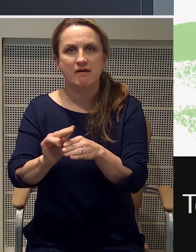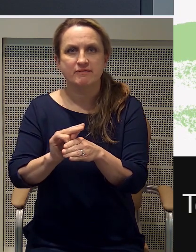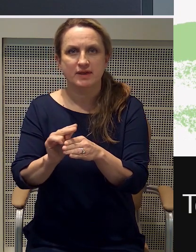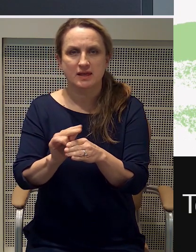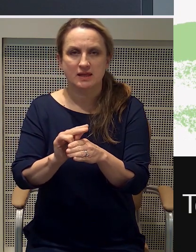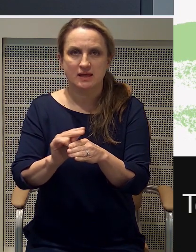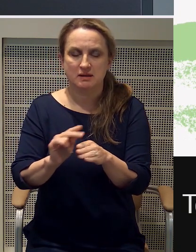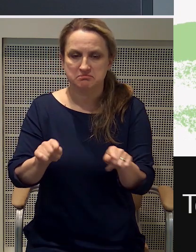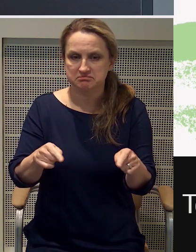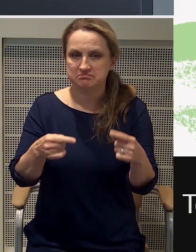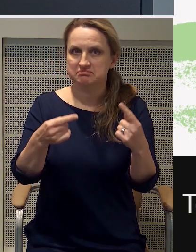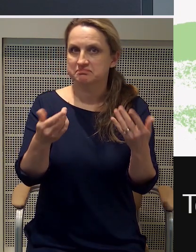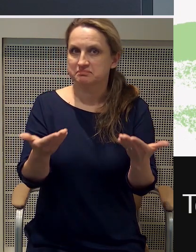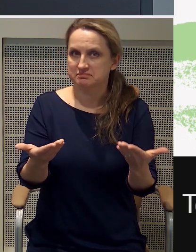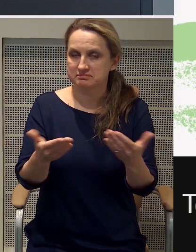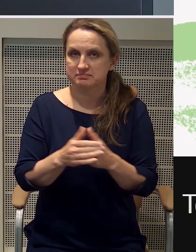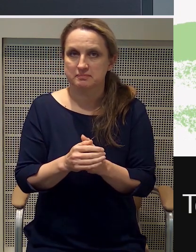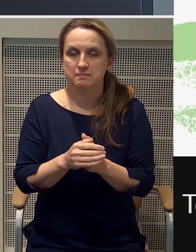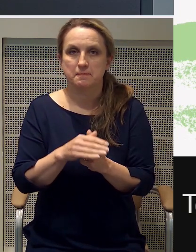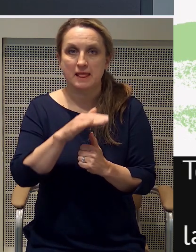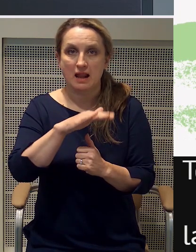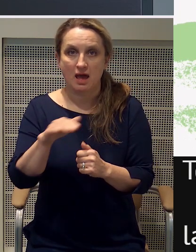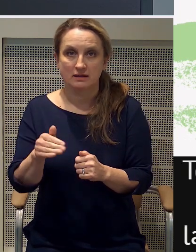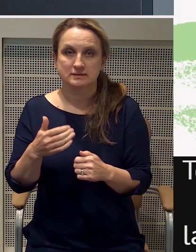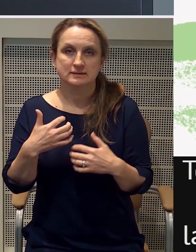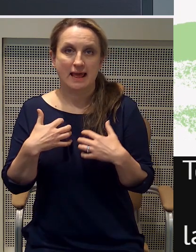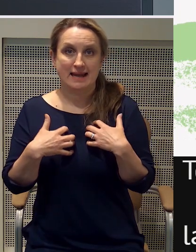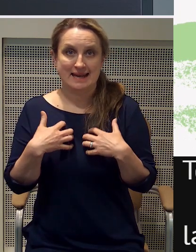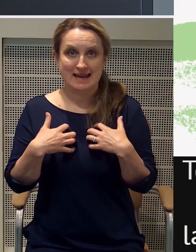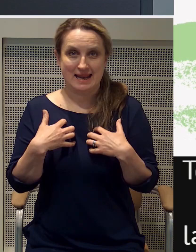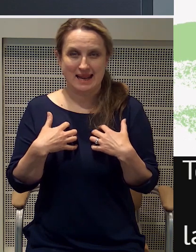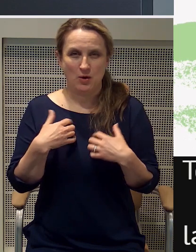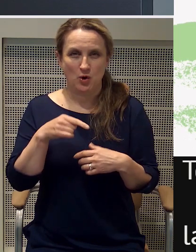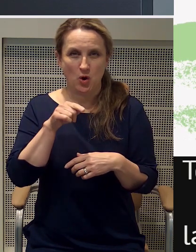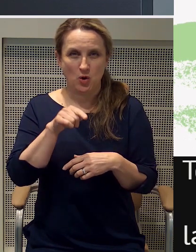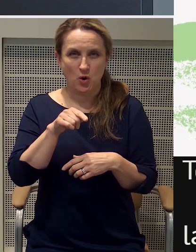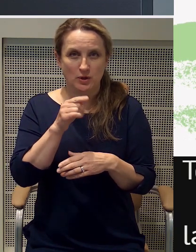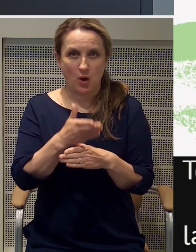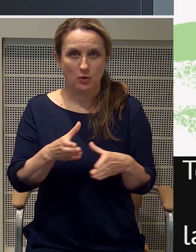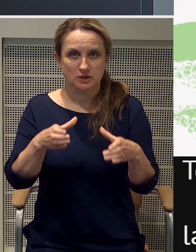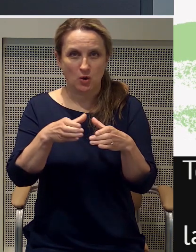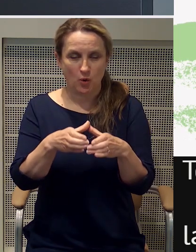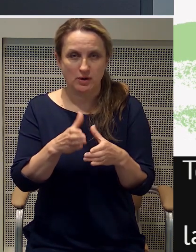But I would give you some more details about Kevin Sander.